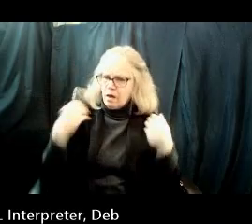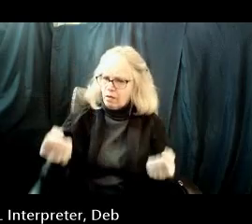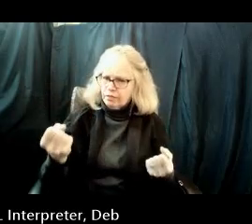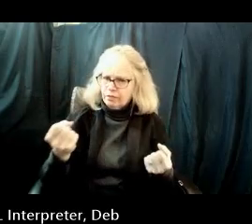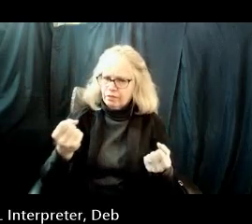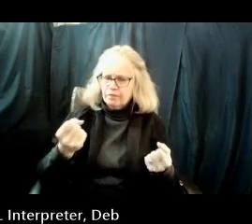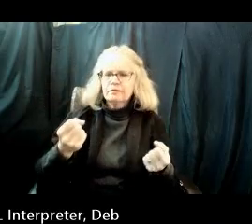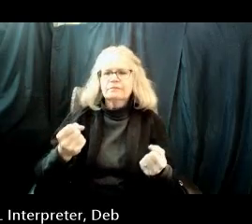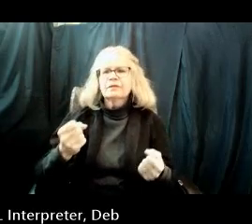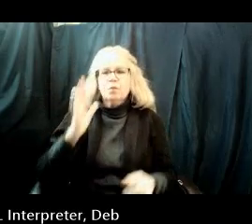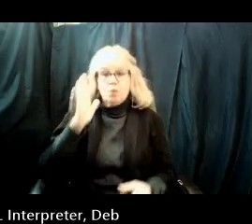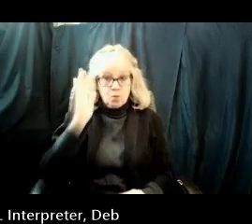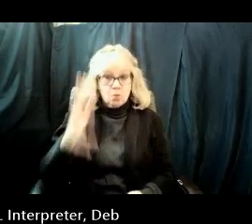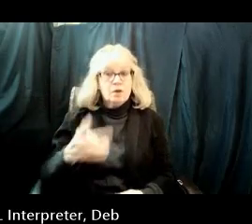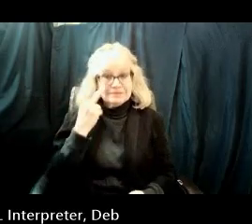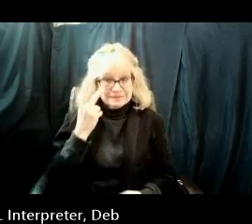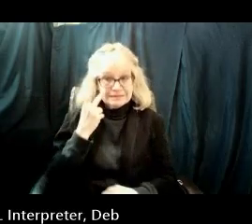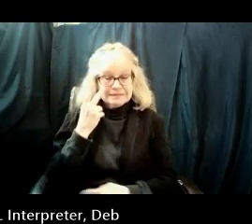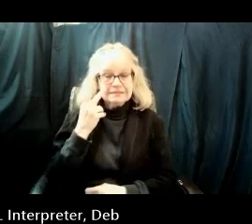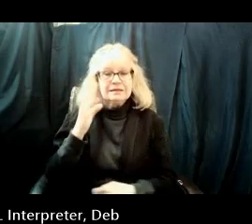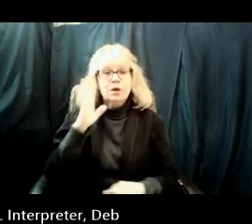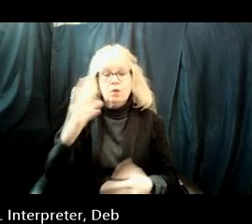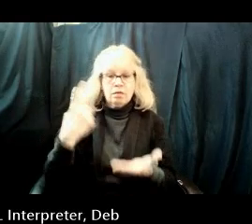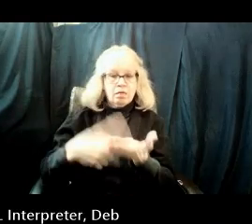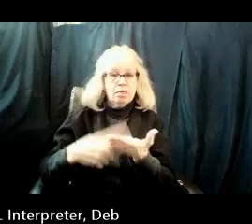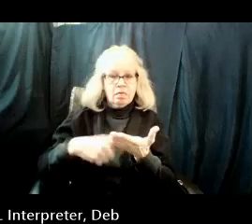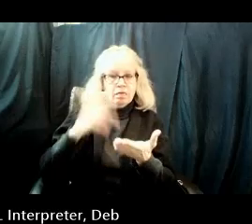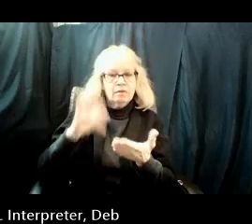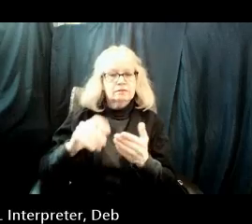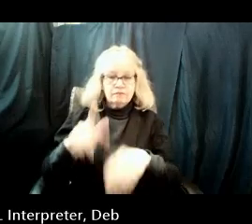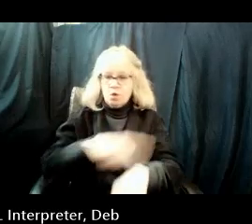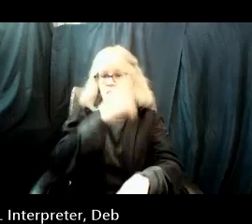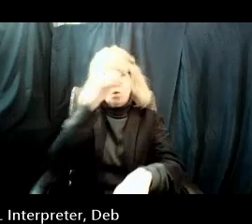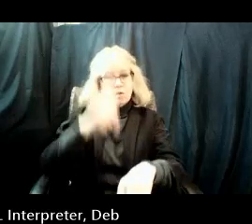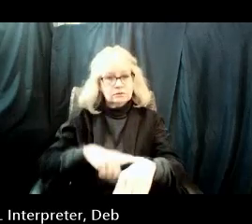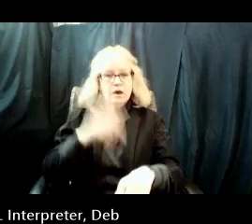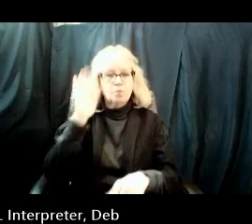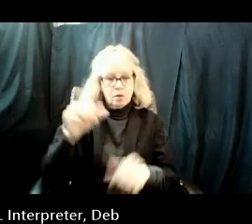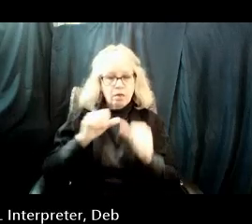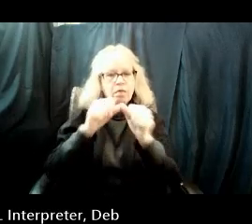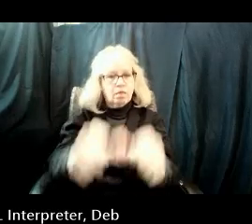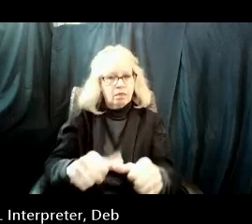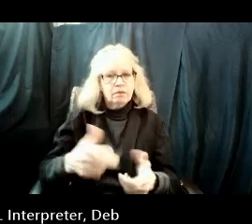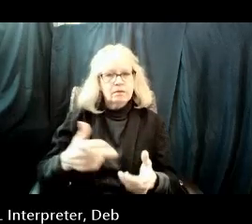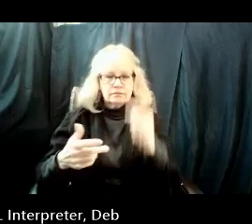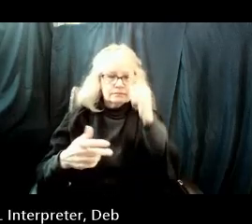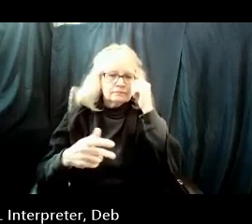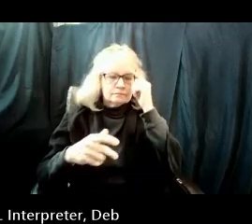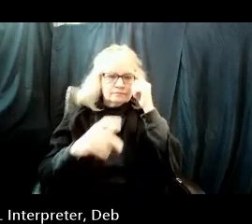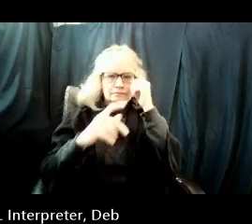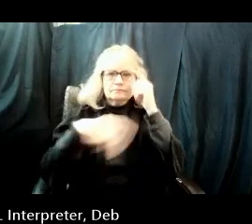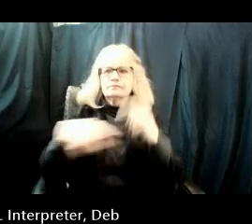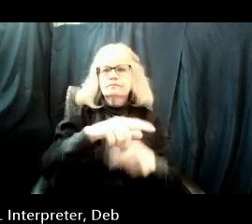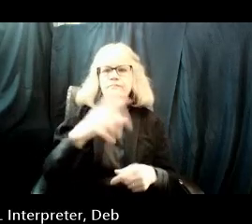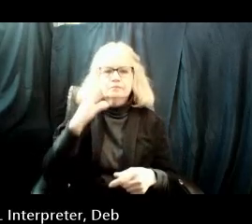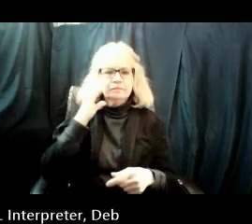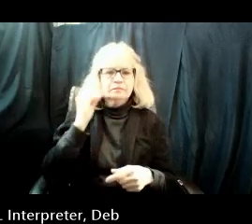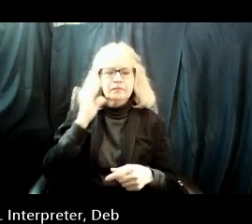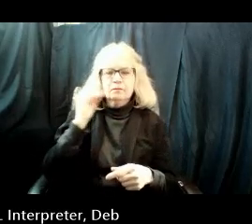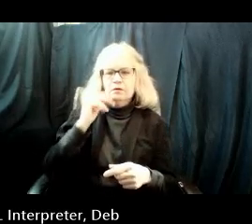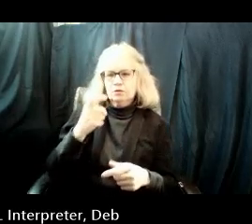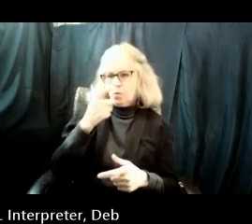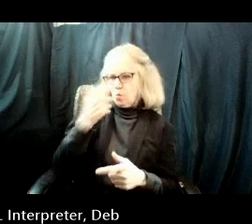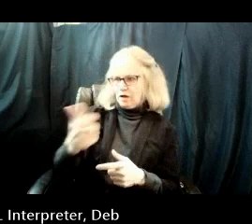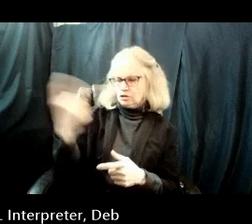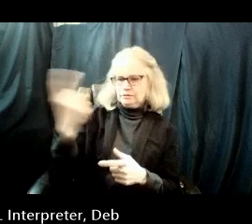is something that we'll see and we'll be talking about for a very long time. But these experiences, even the vicarious